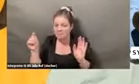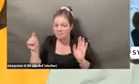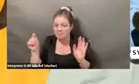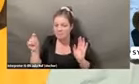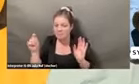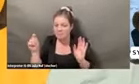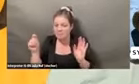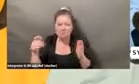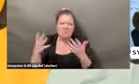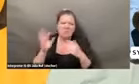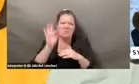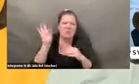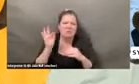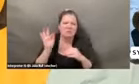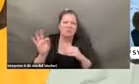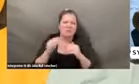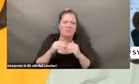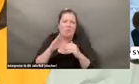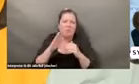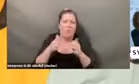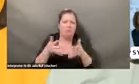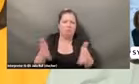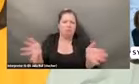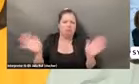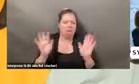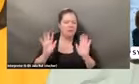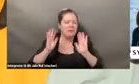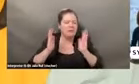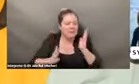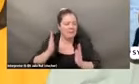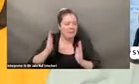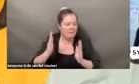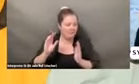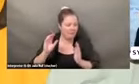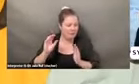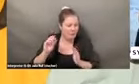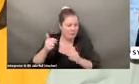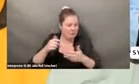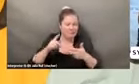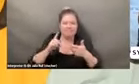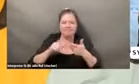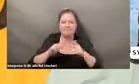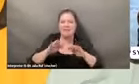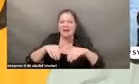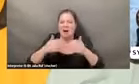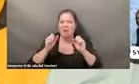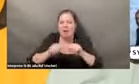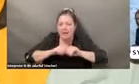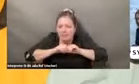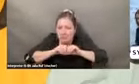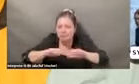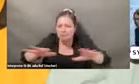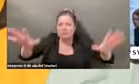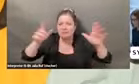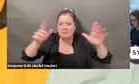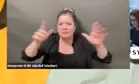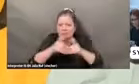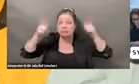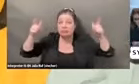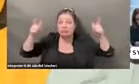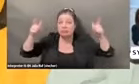more generic question, but why don't we move to the scaling up first, and then we can take the generic questions afterwards. So now we have to do a little bit of